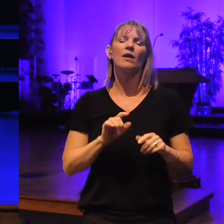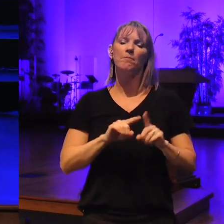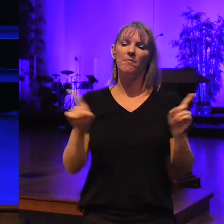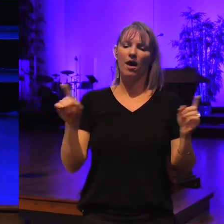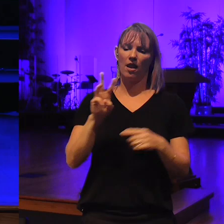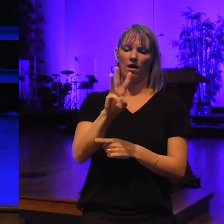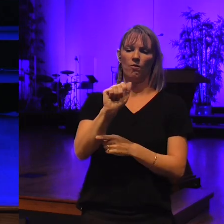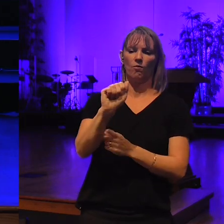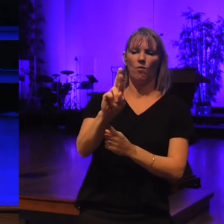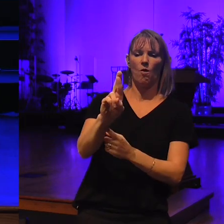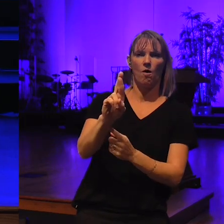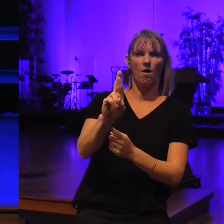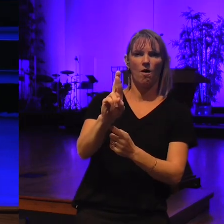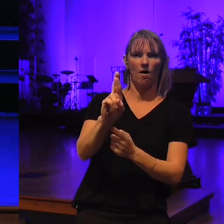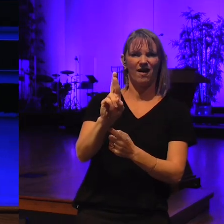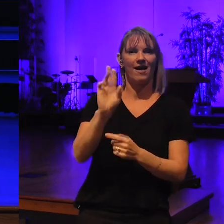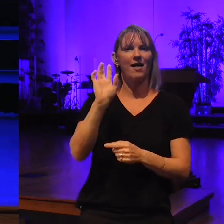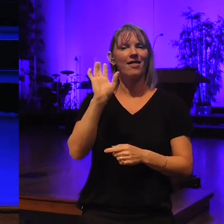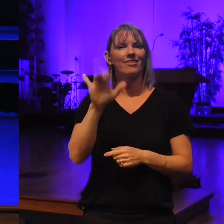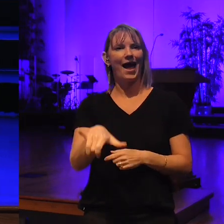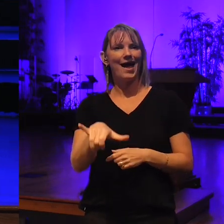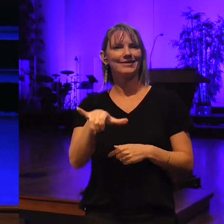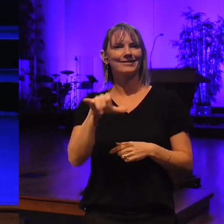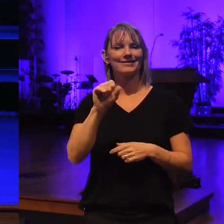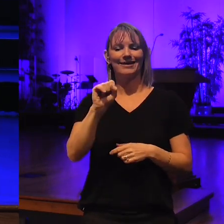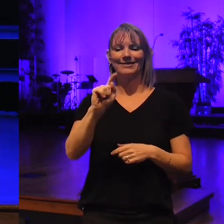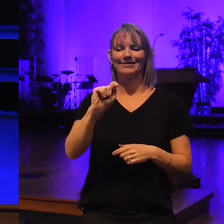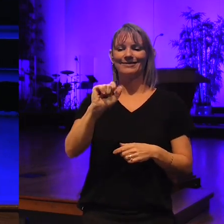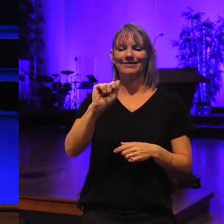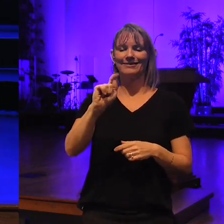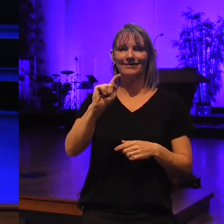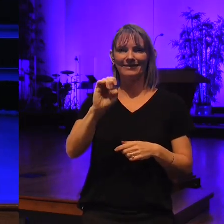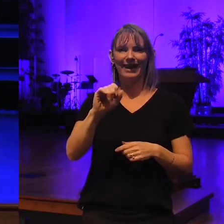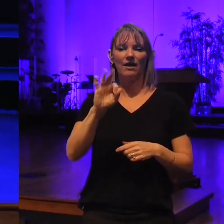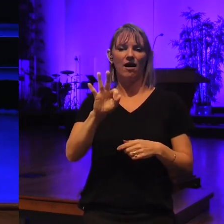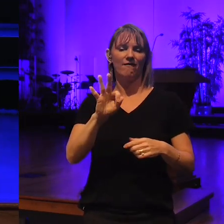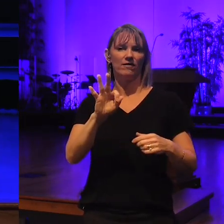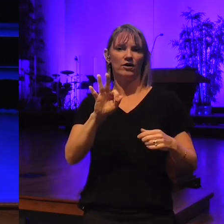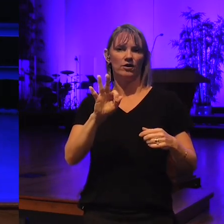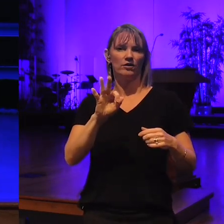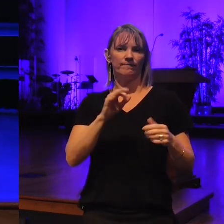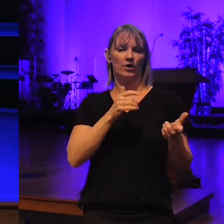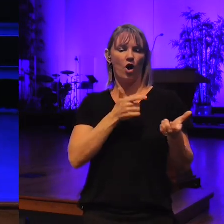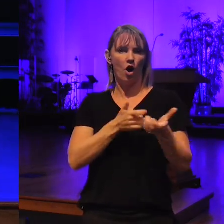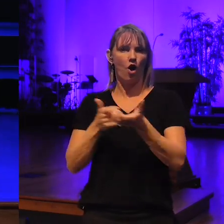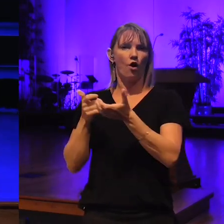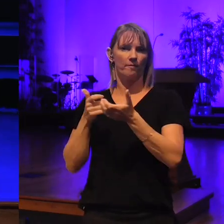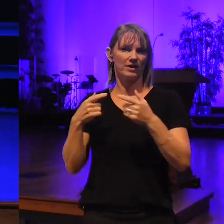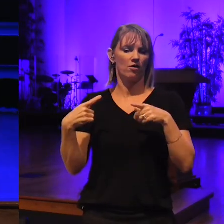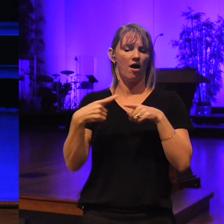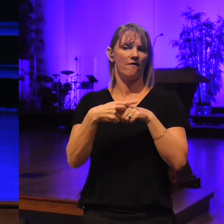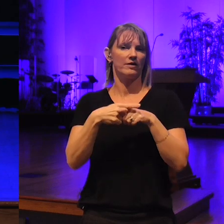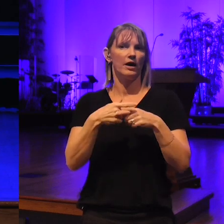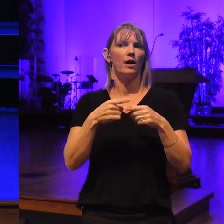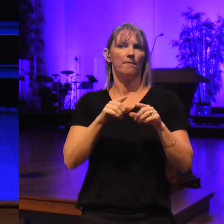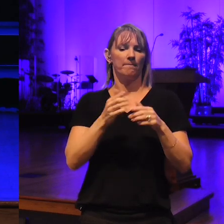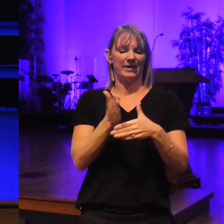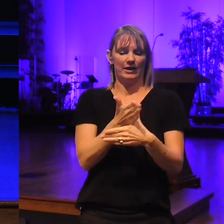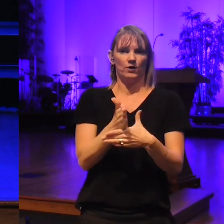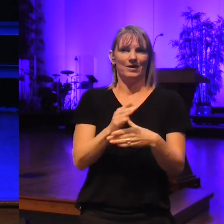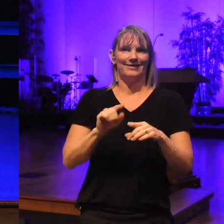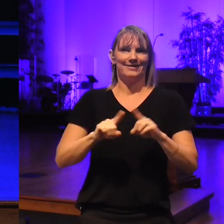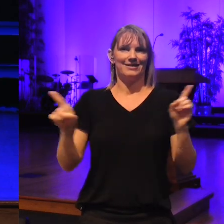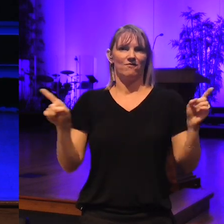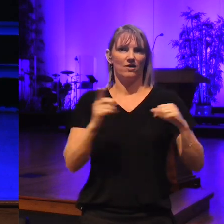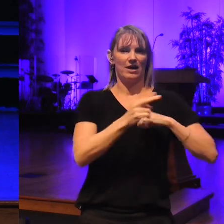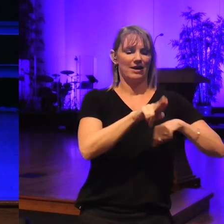But the word war is a state of armed conflict between different national groups.